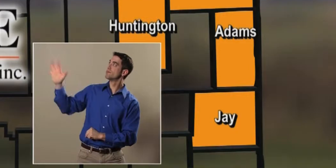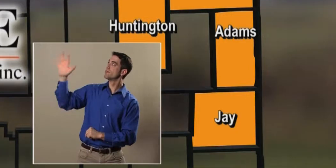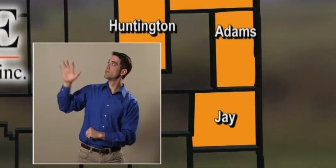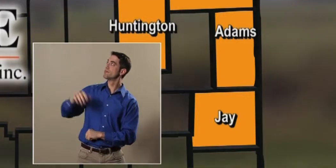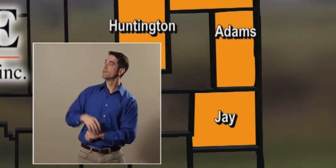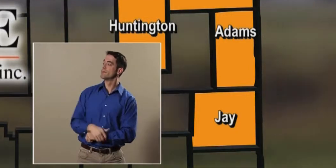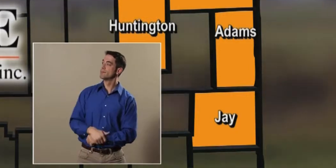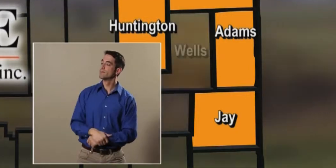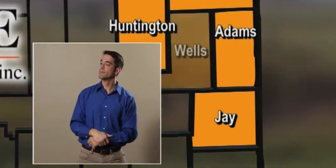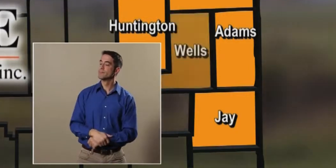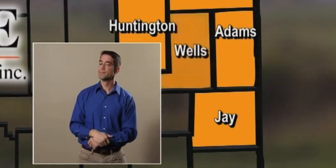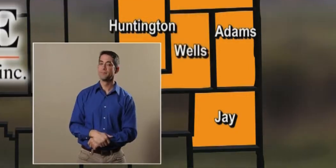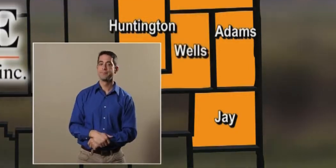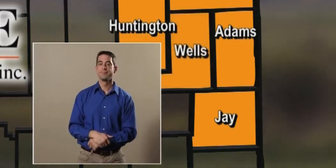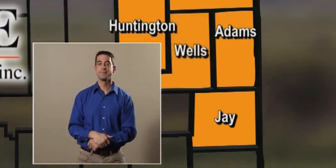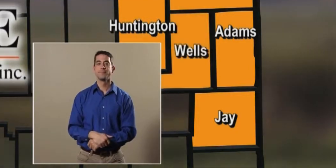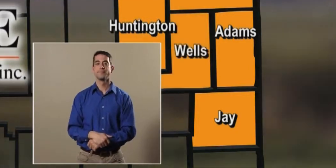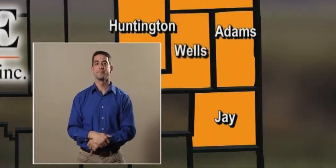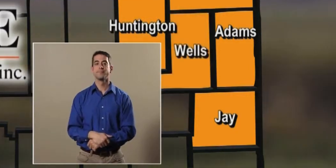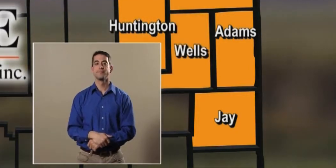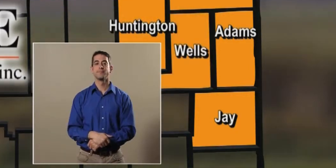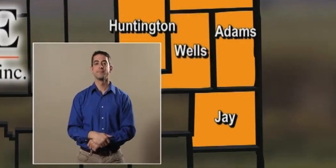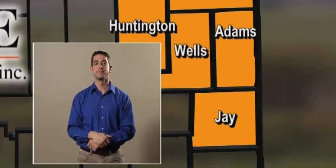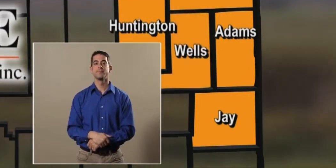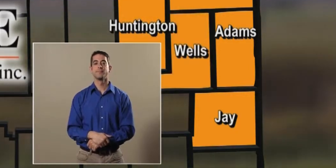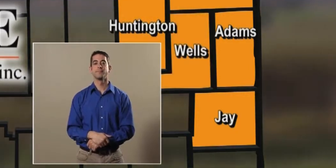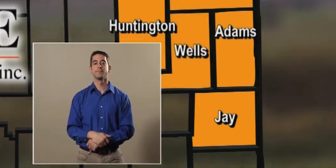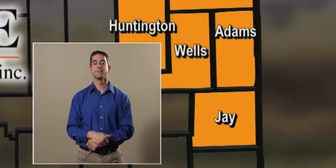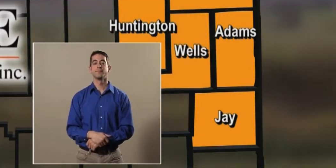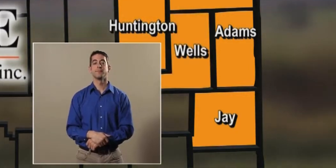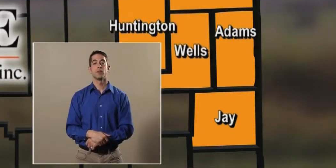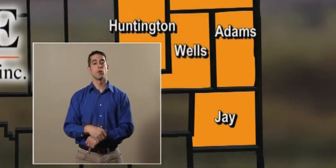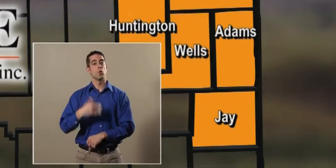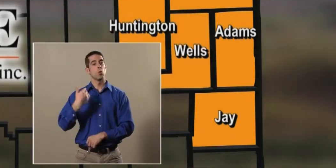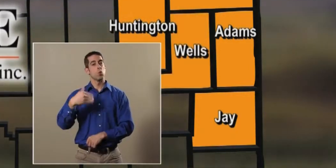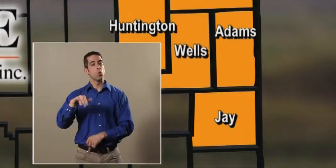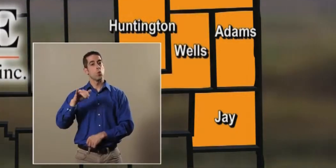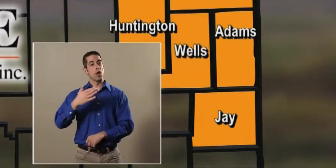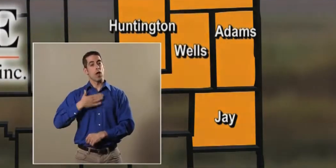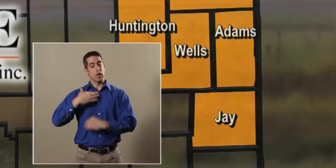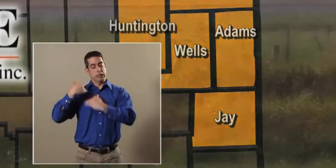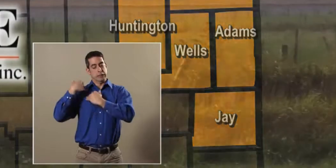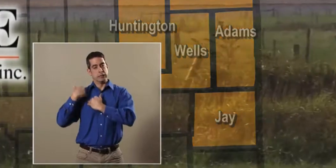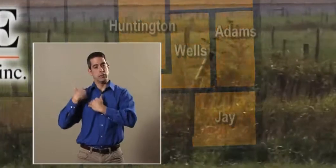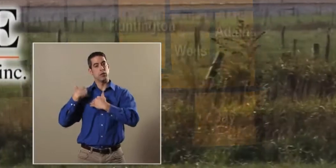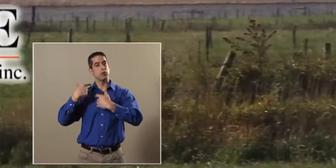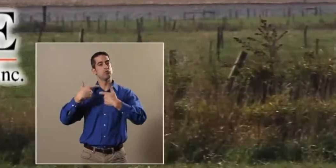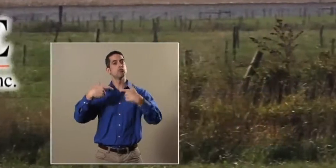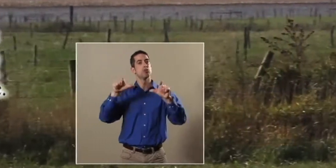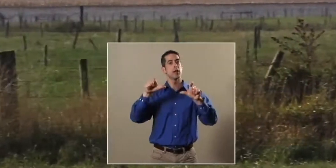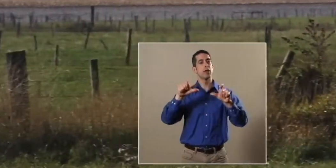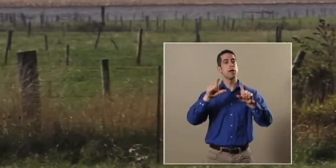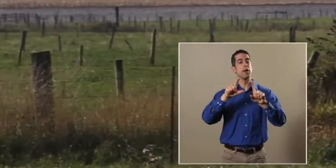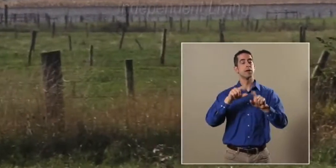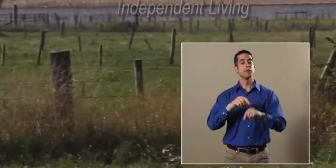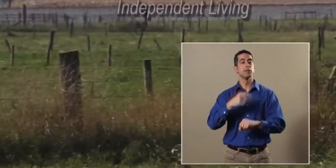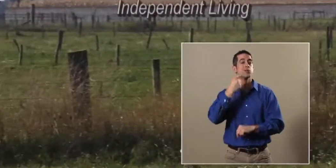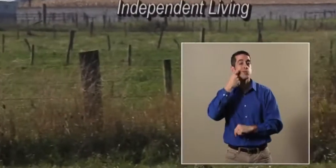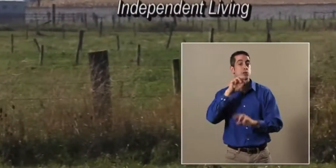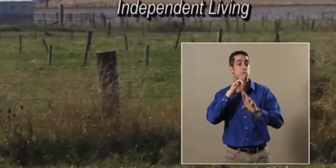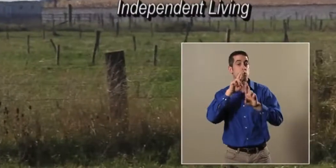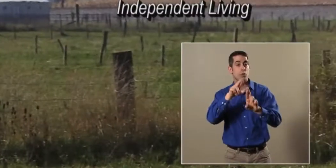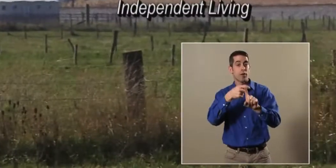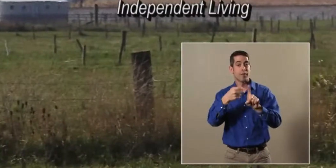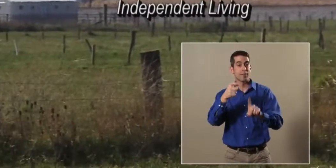Noble, Steuben, Wells, and Whitley counties. The task is great. According to a recent report commissioned by the